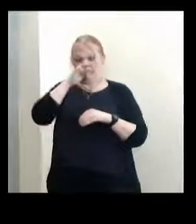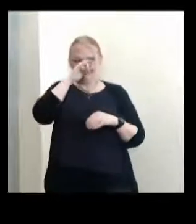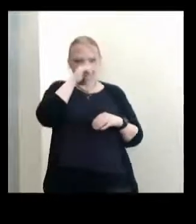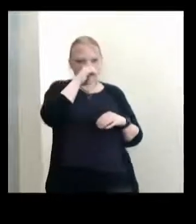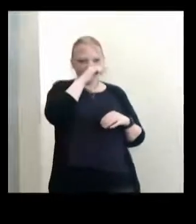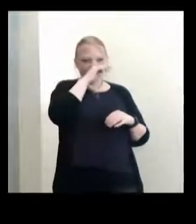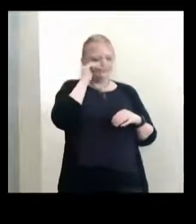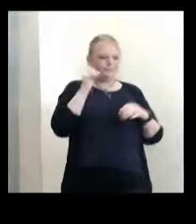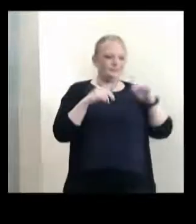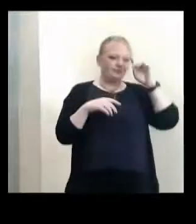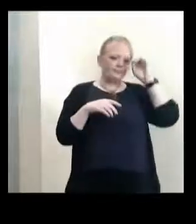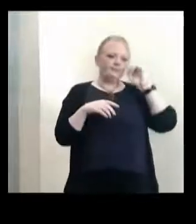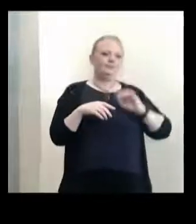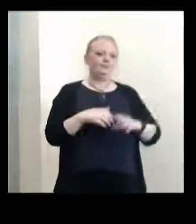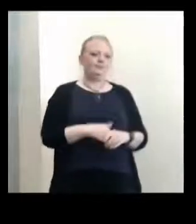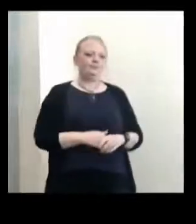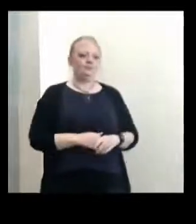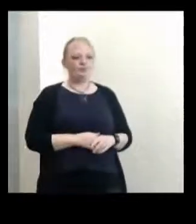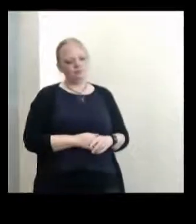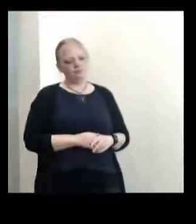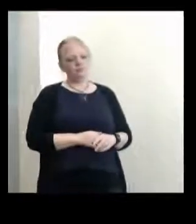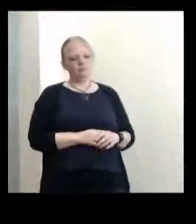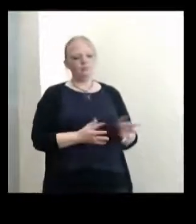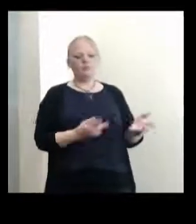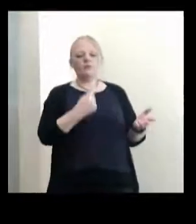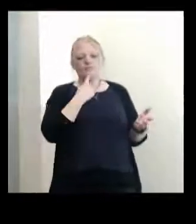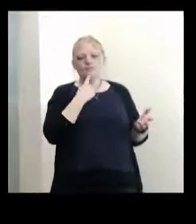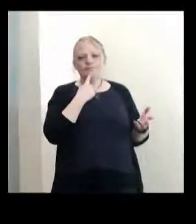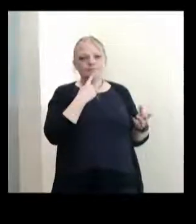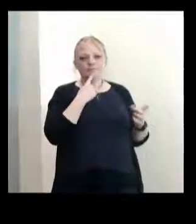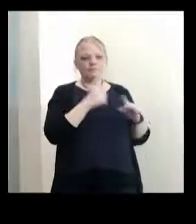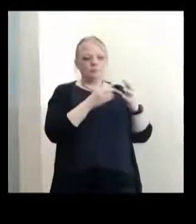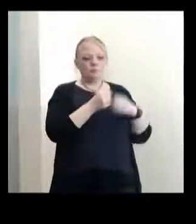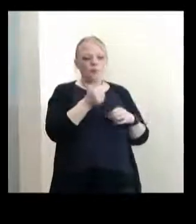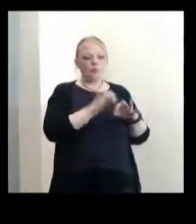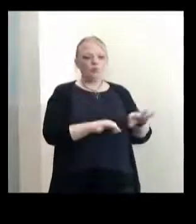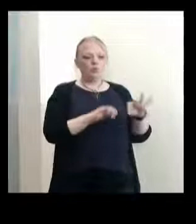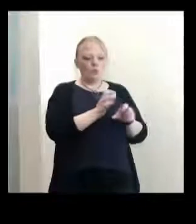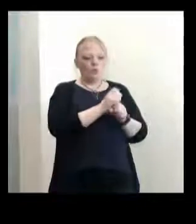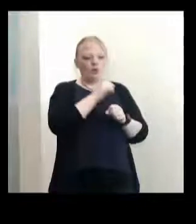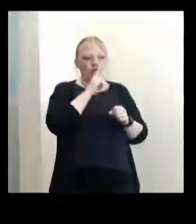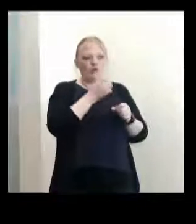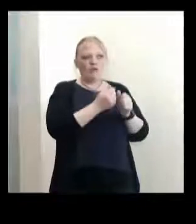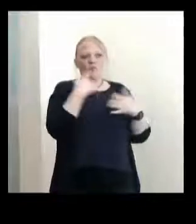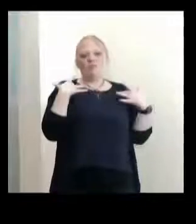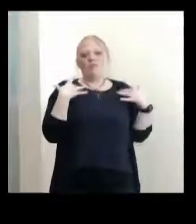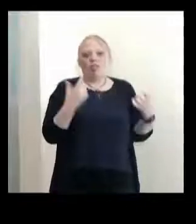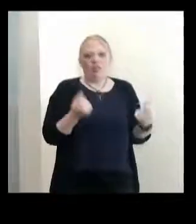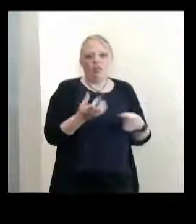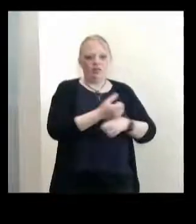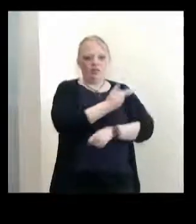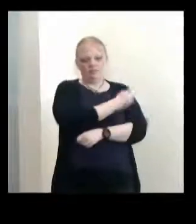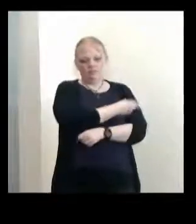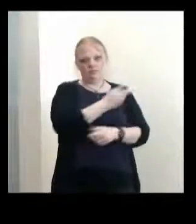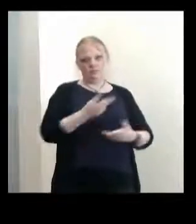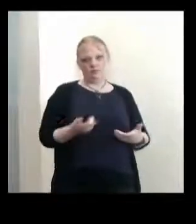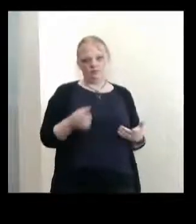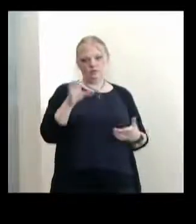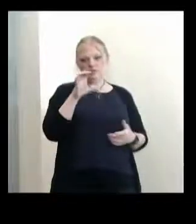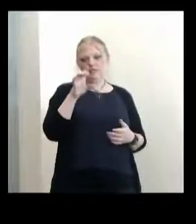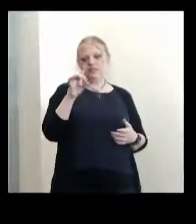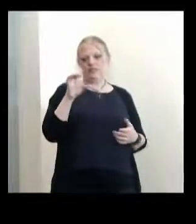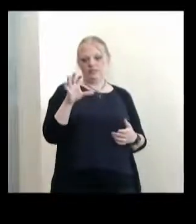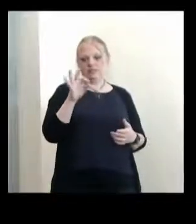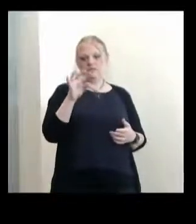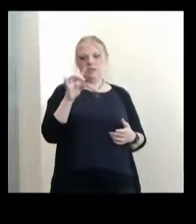disappointing that this, but the most important thing is to ensure the health of everyone who's getting the vaccine. So the CDC and the FDA